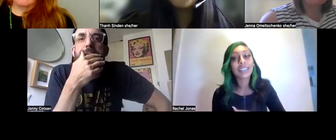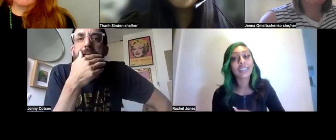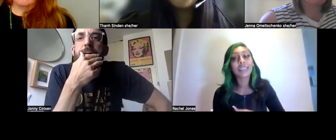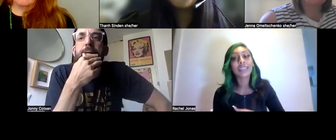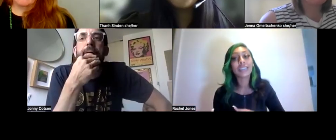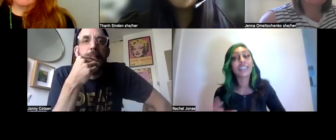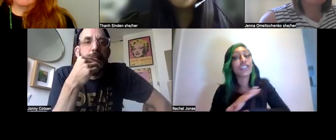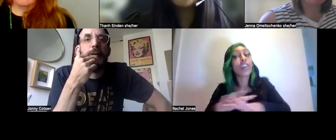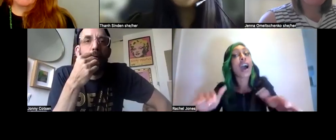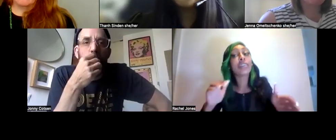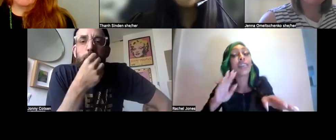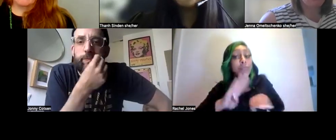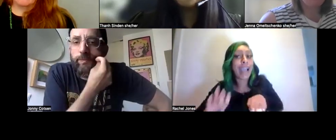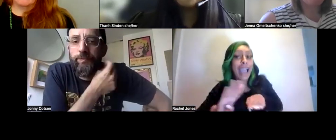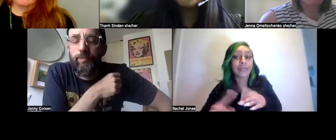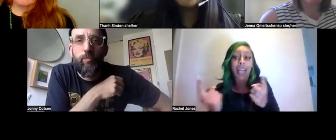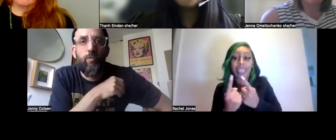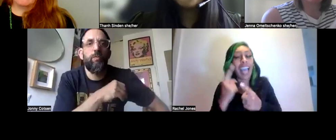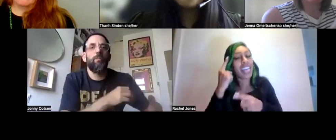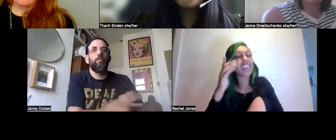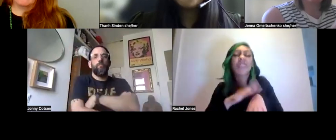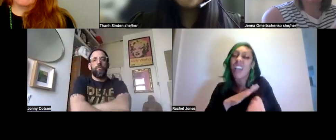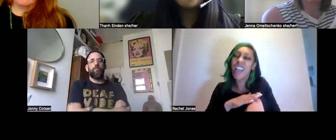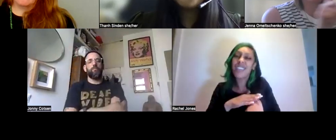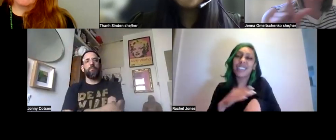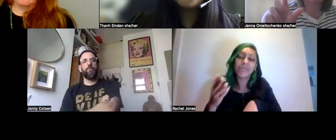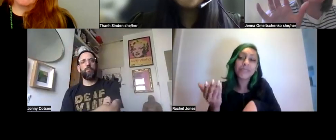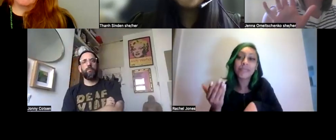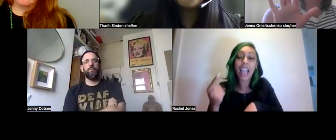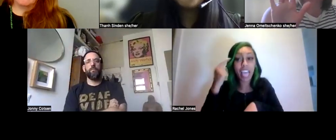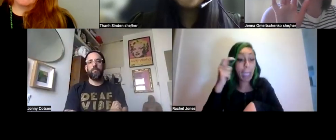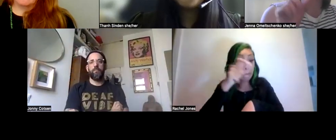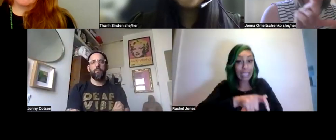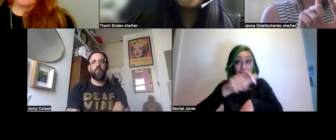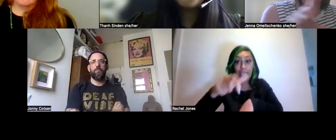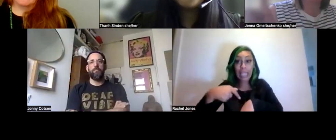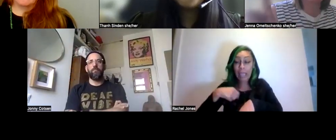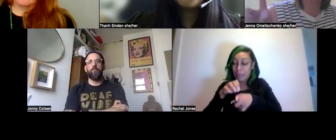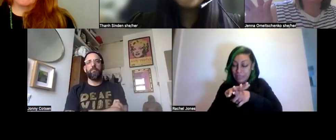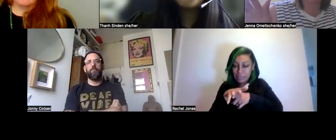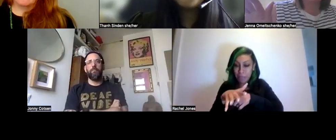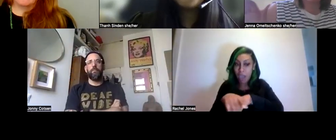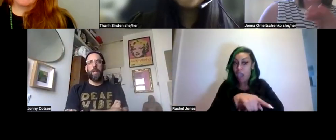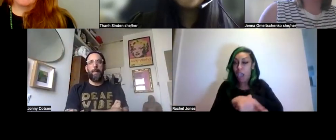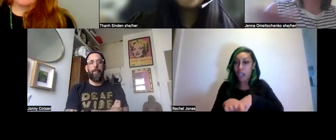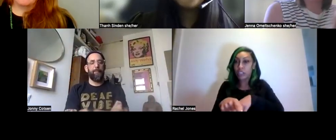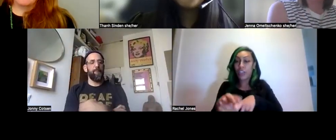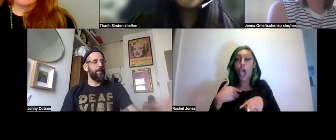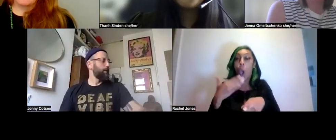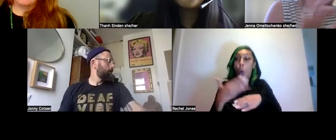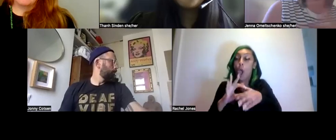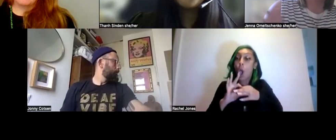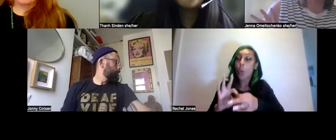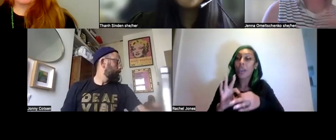not a practical thing necessarily to do, but I think time. I think there are people who, I'm so kind of inspired by the people I work